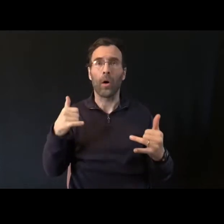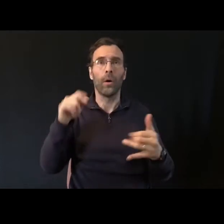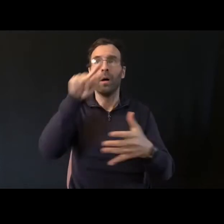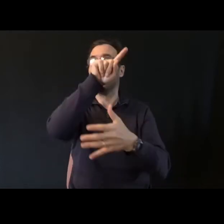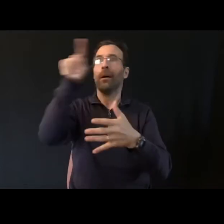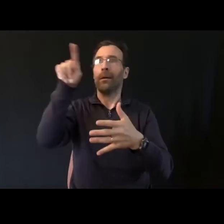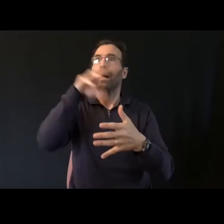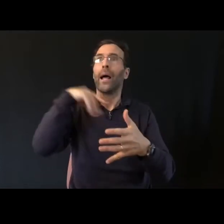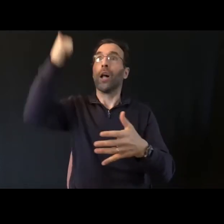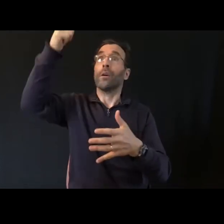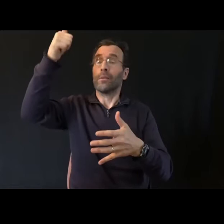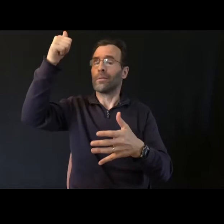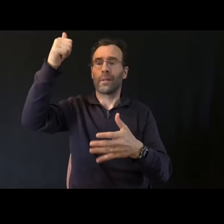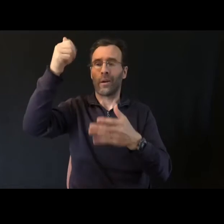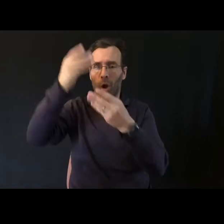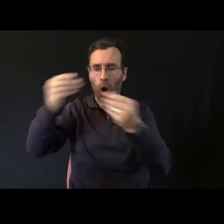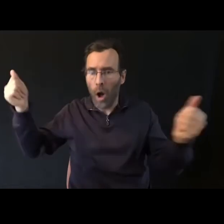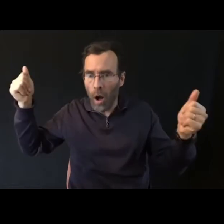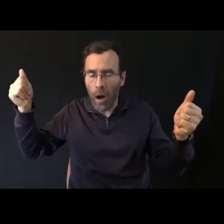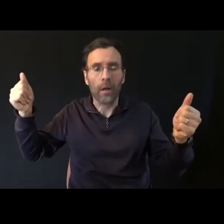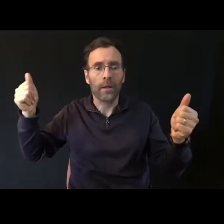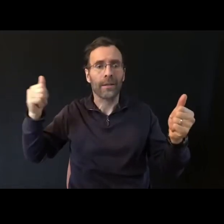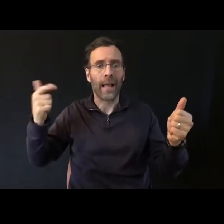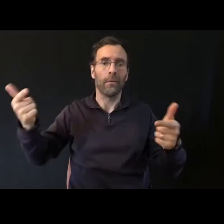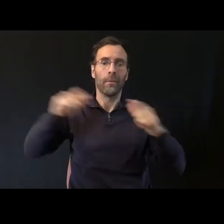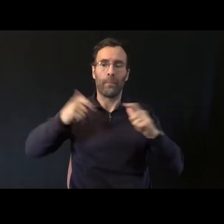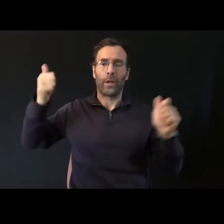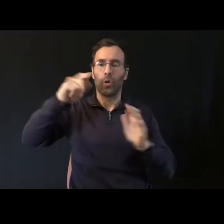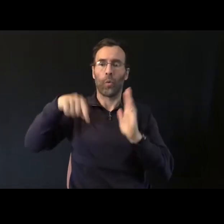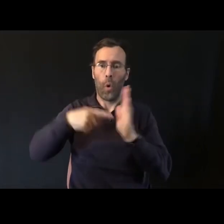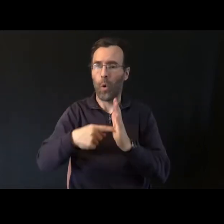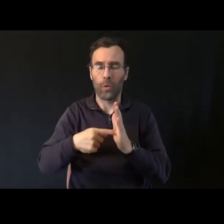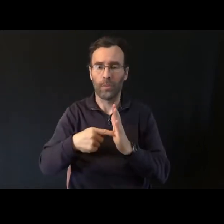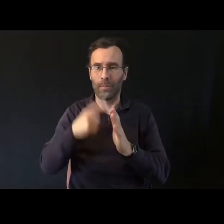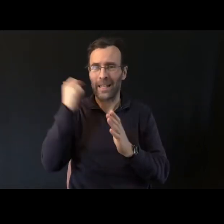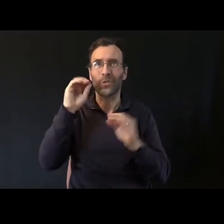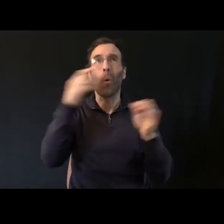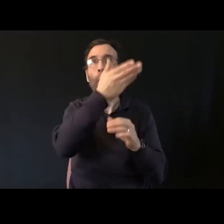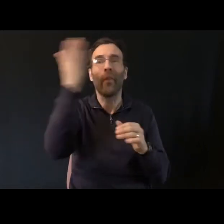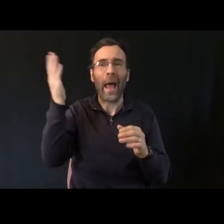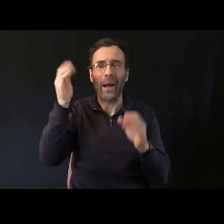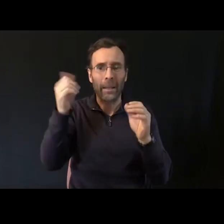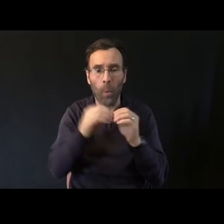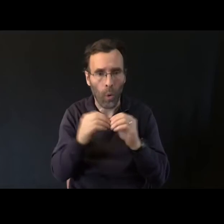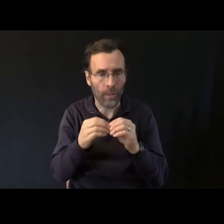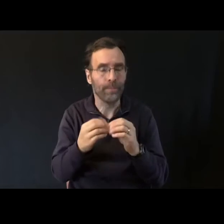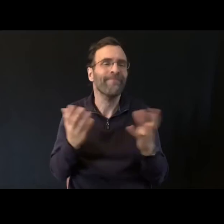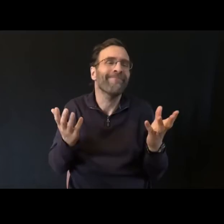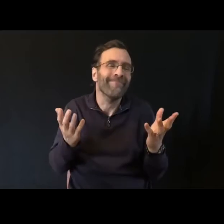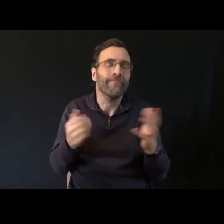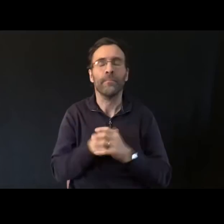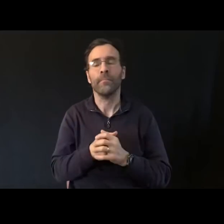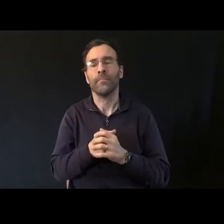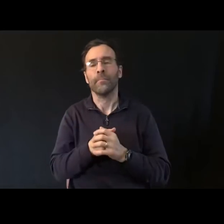bigger role, because then I don't have that next generation up from me anymore on either side. So it's kind of like